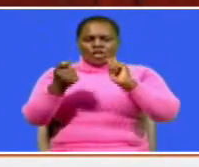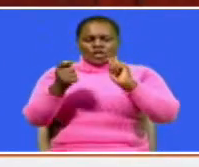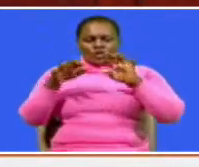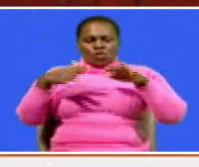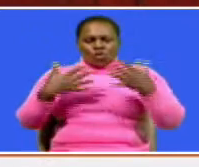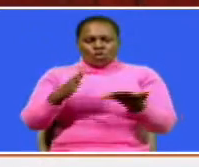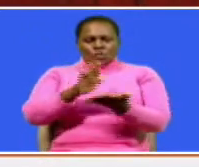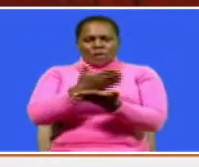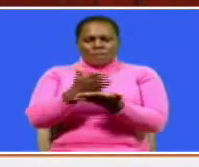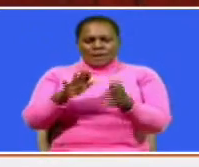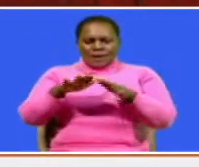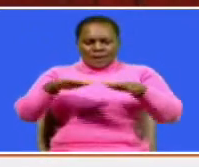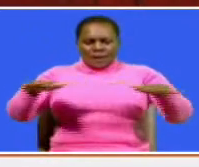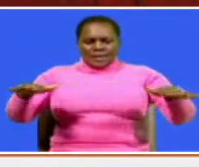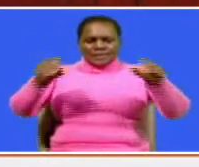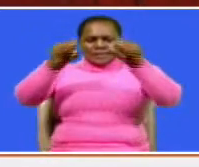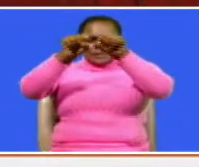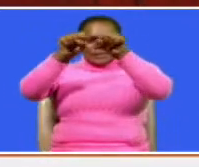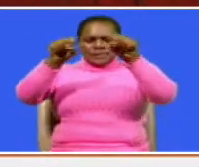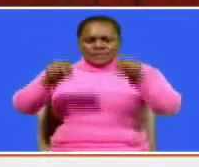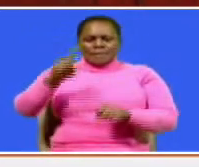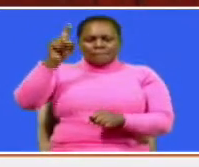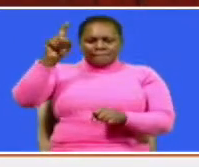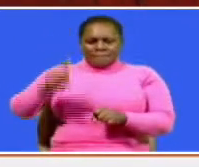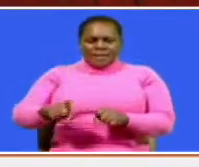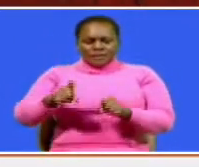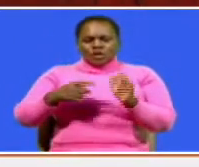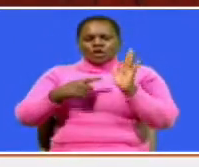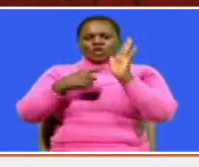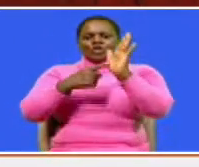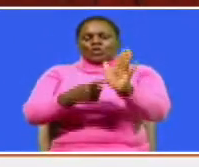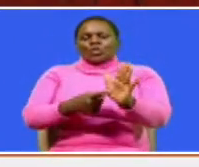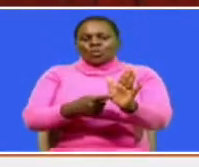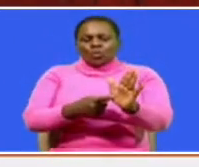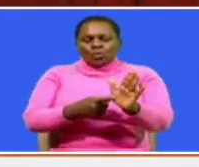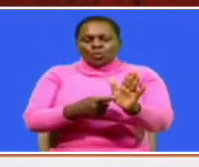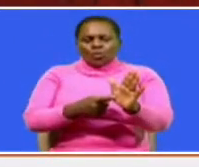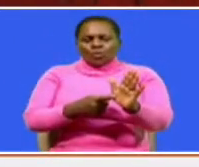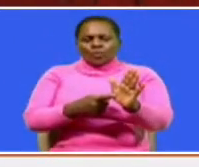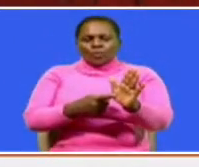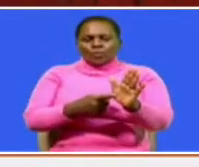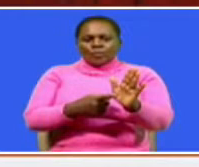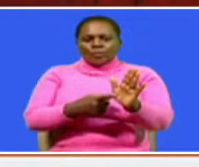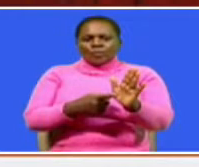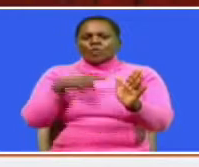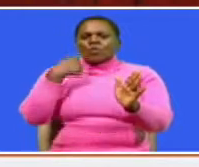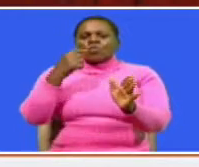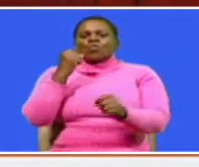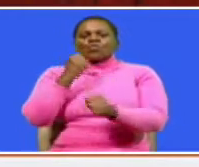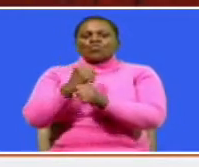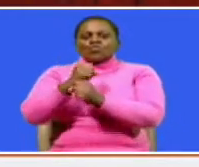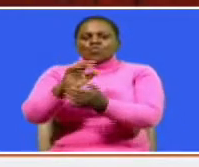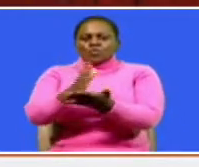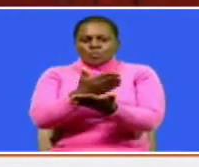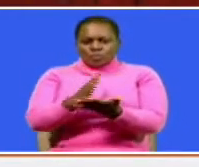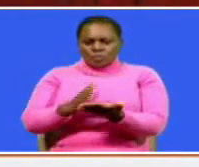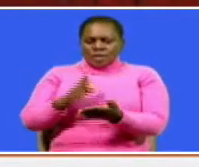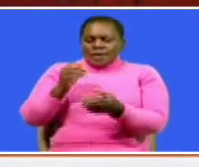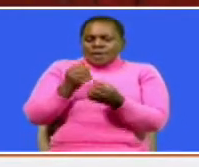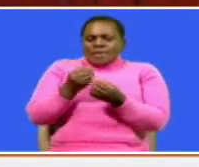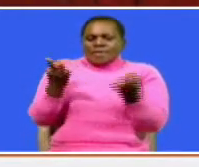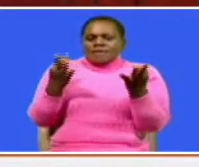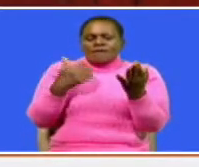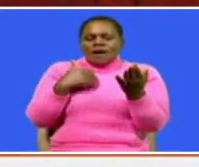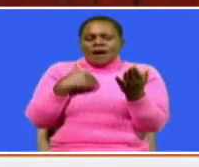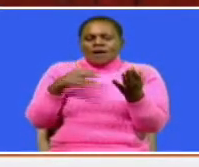you subdivide a land, the system should be able to give a trace or who did that chair, so that if there is any